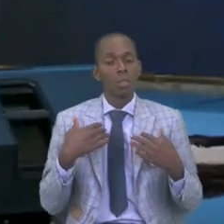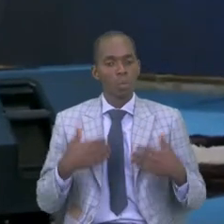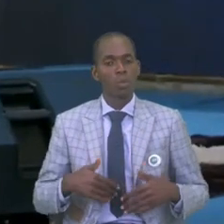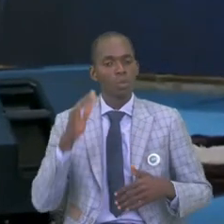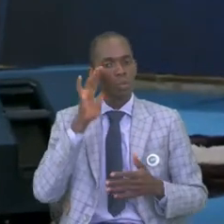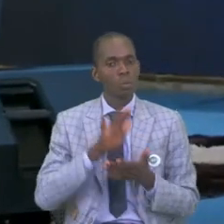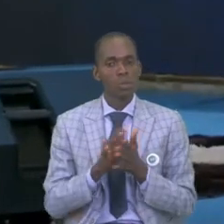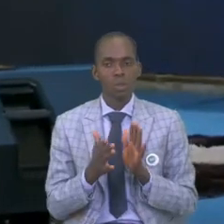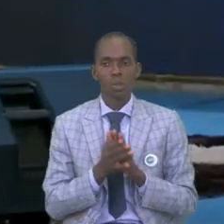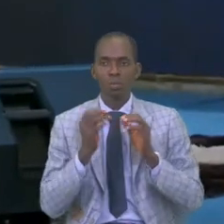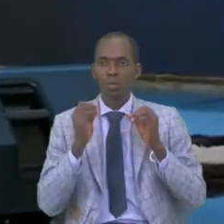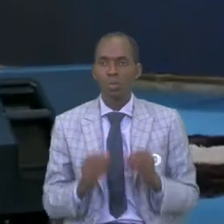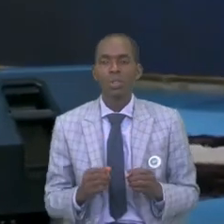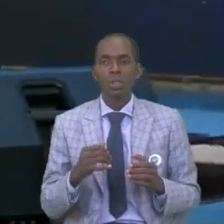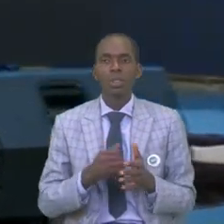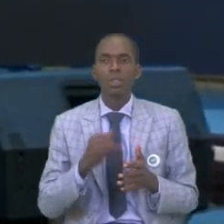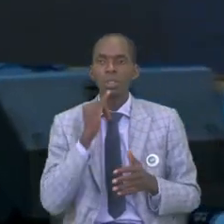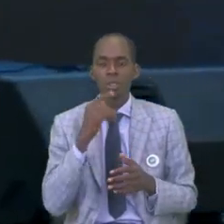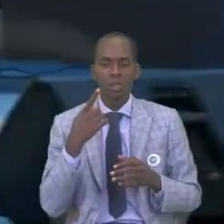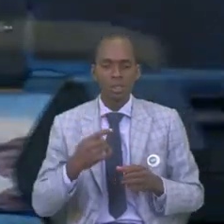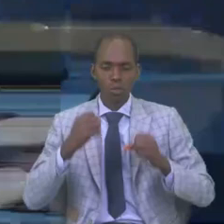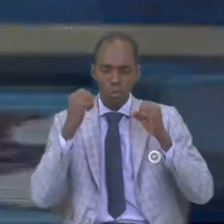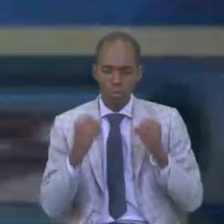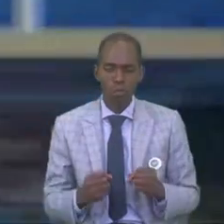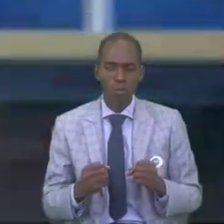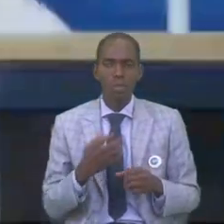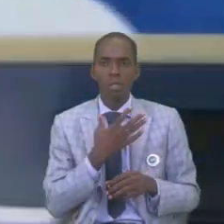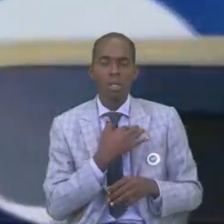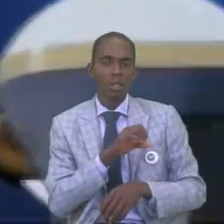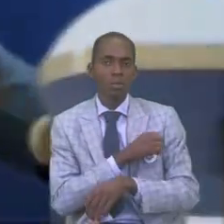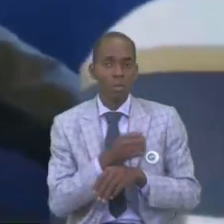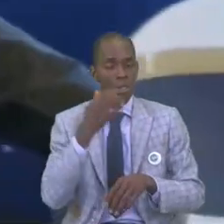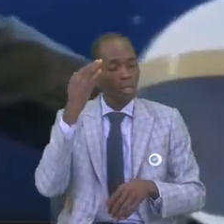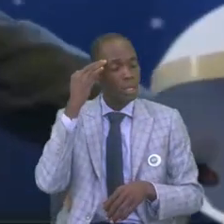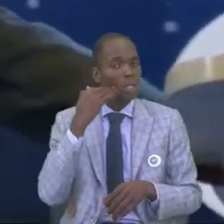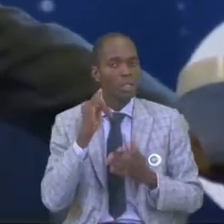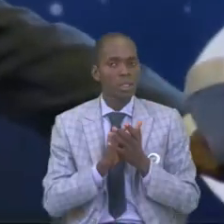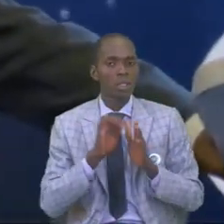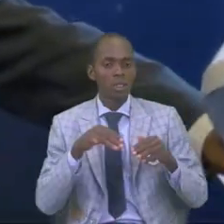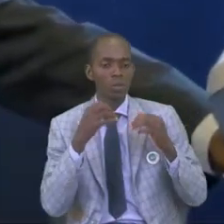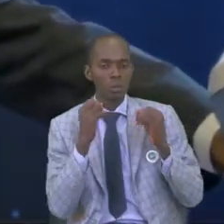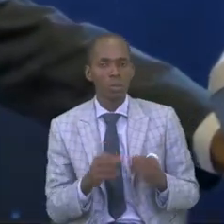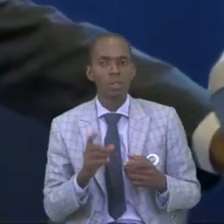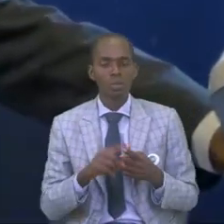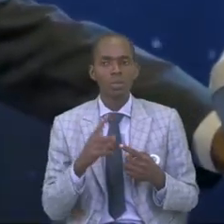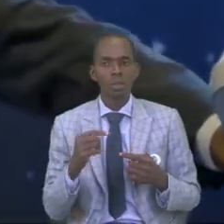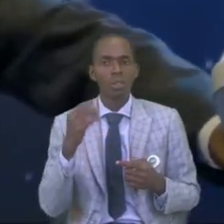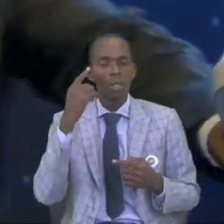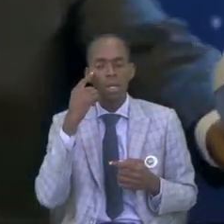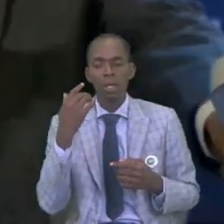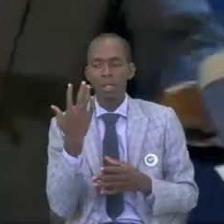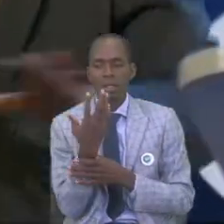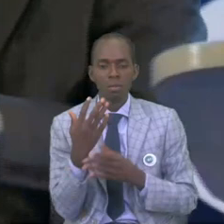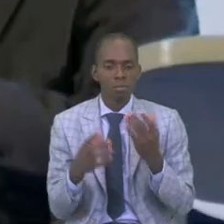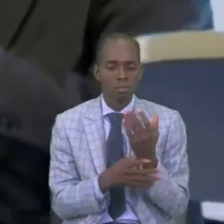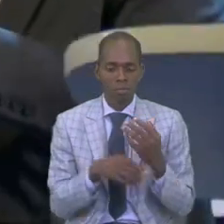It's the strong and powerful head that gives a power to the hands and the feet and every part of the body,